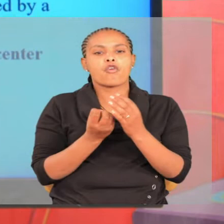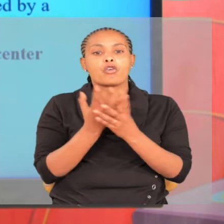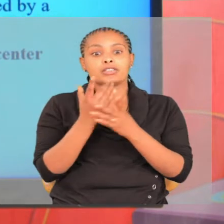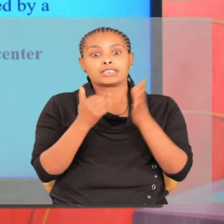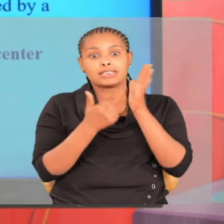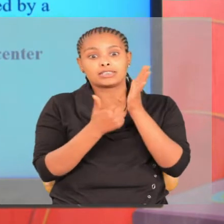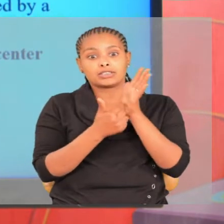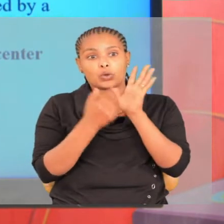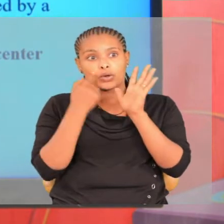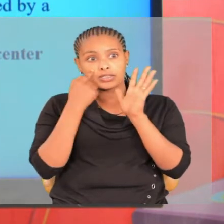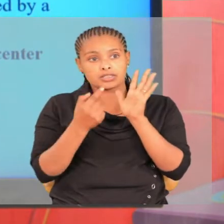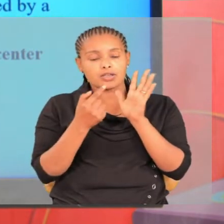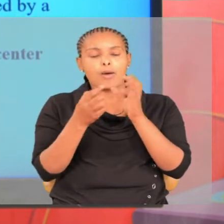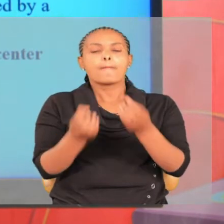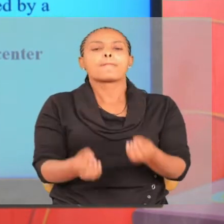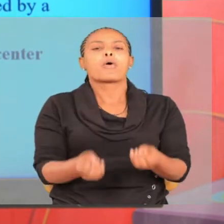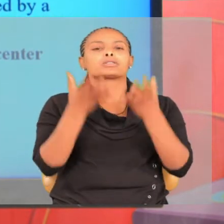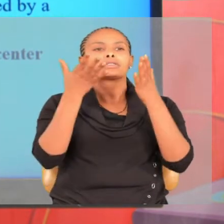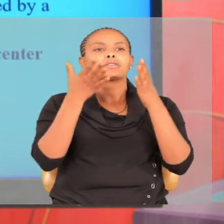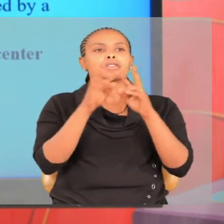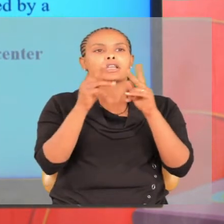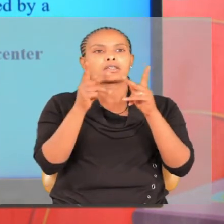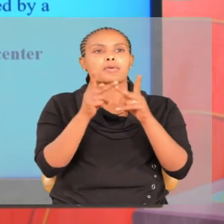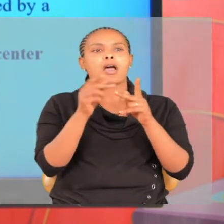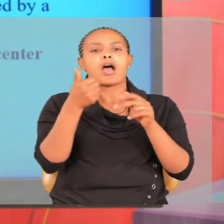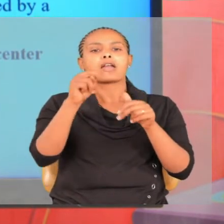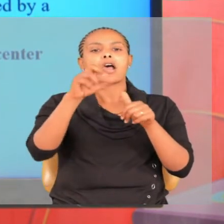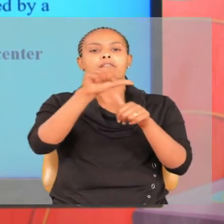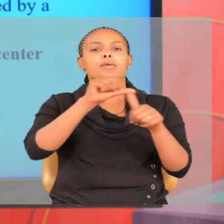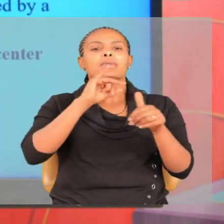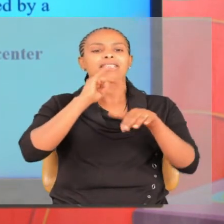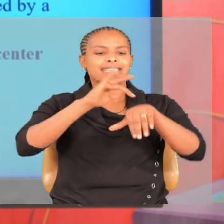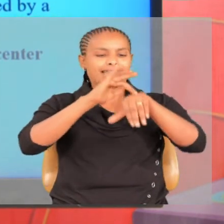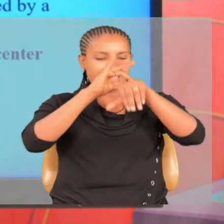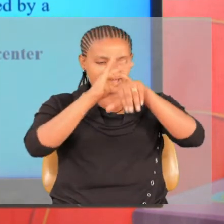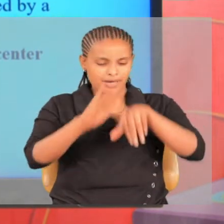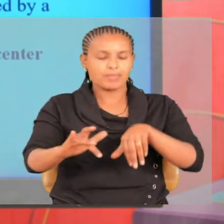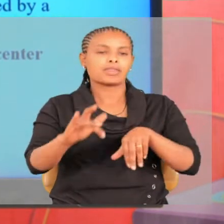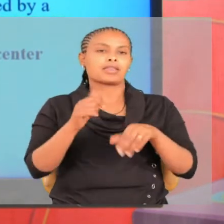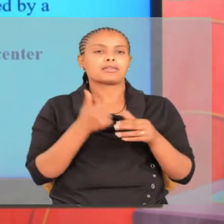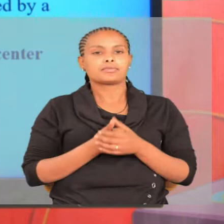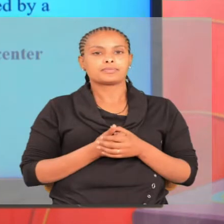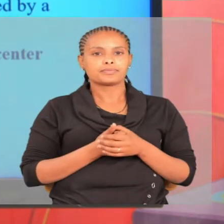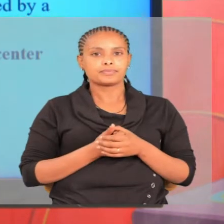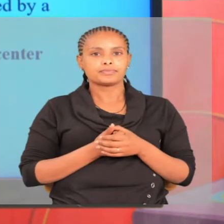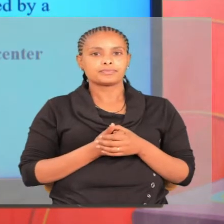shows most of the space in an atom is empty.